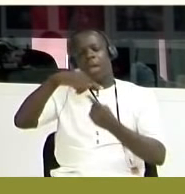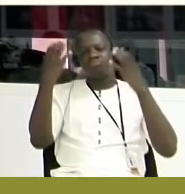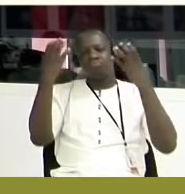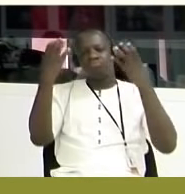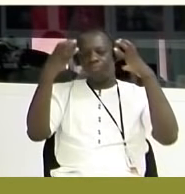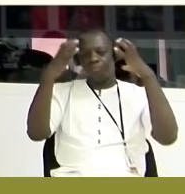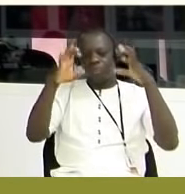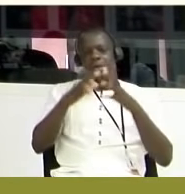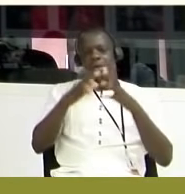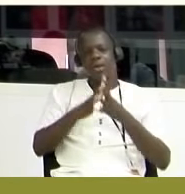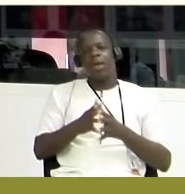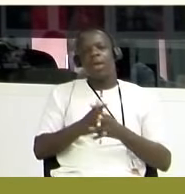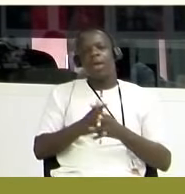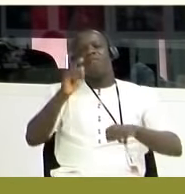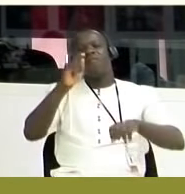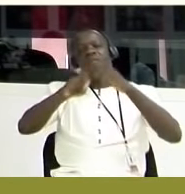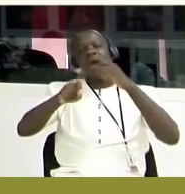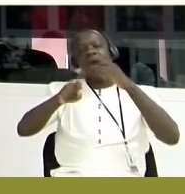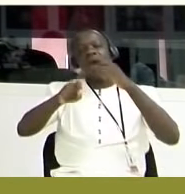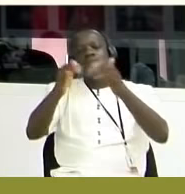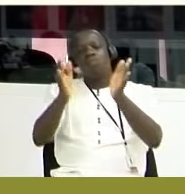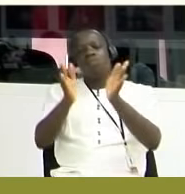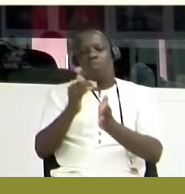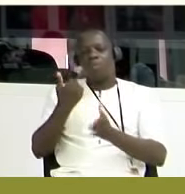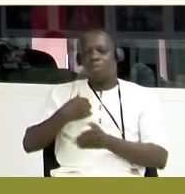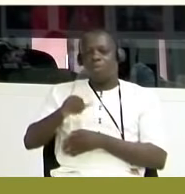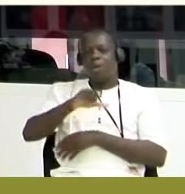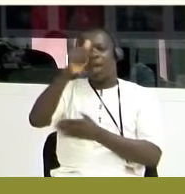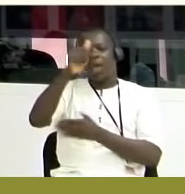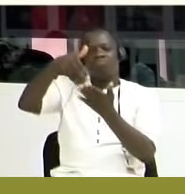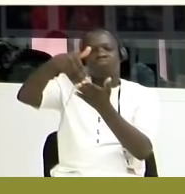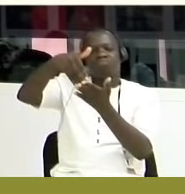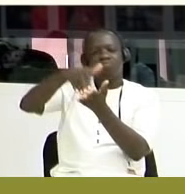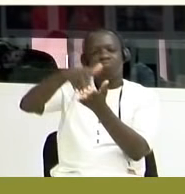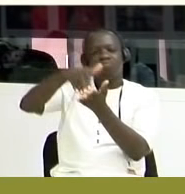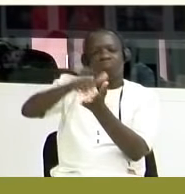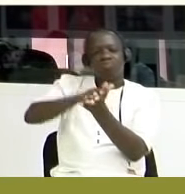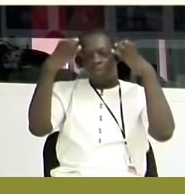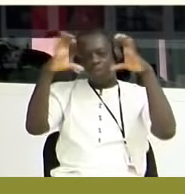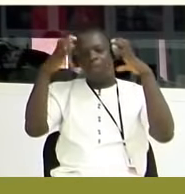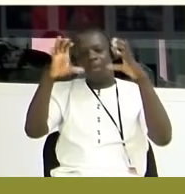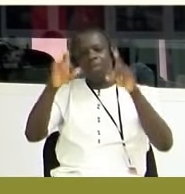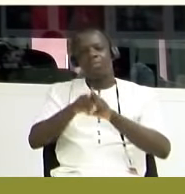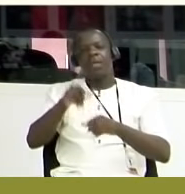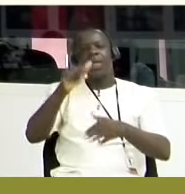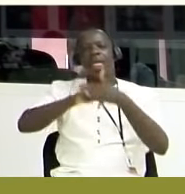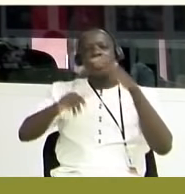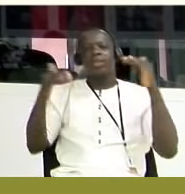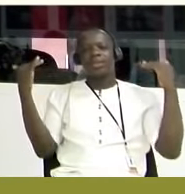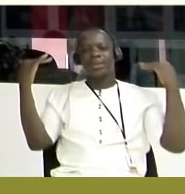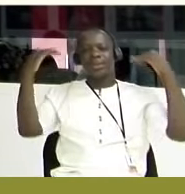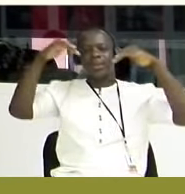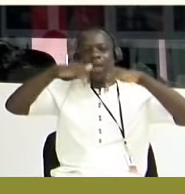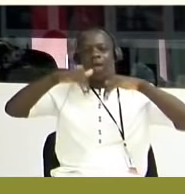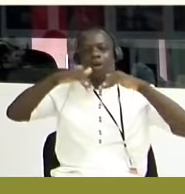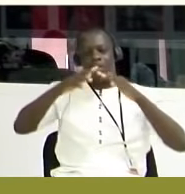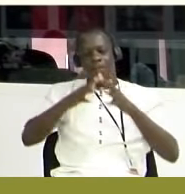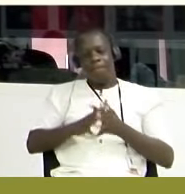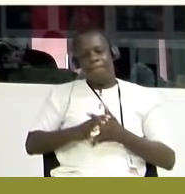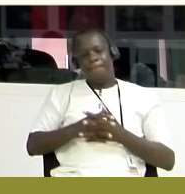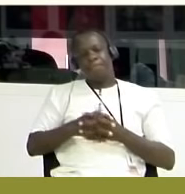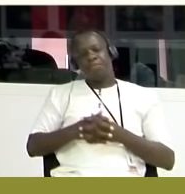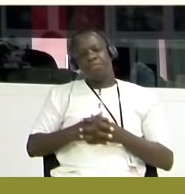Brikama and the rape case at the Independence Stadium. And that he